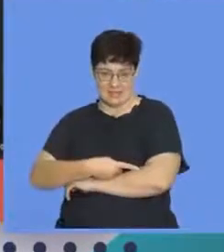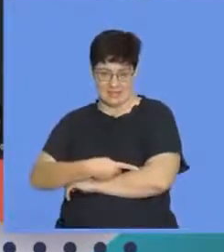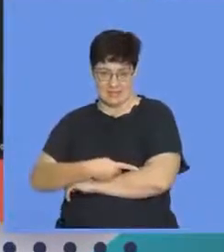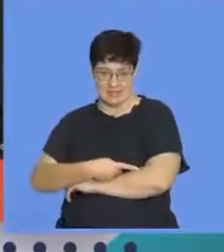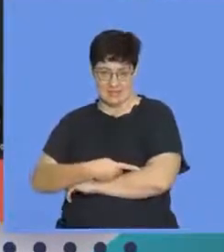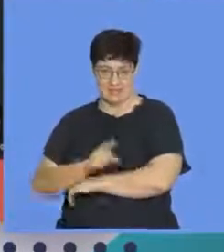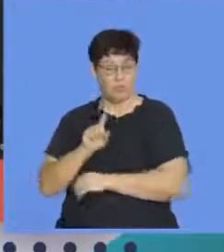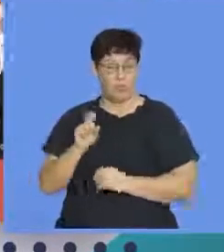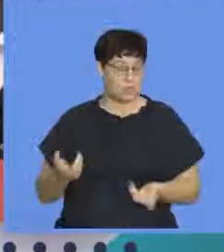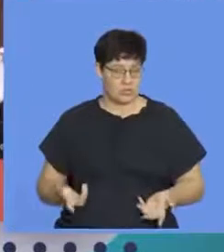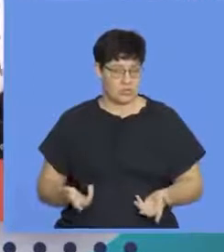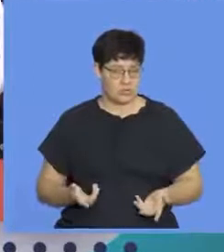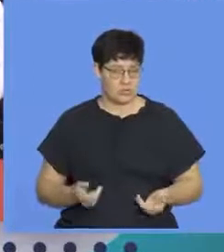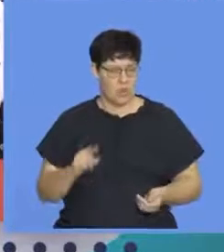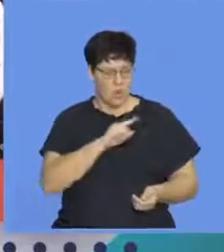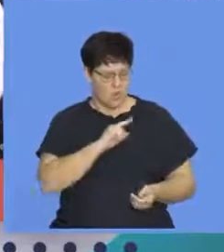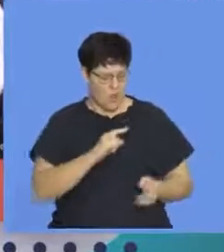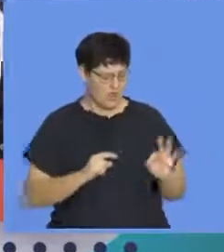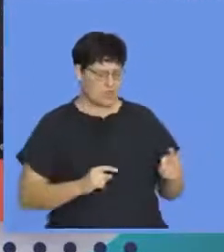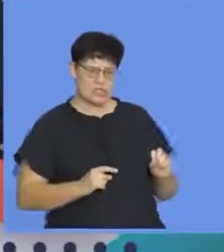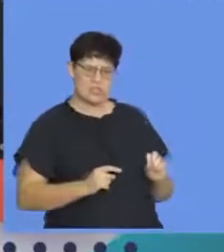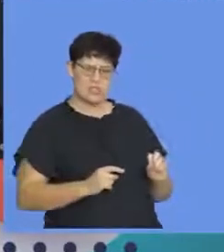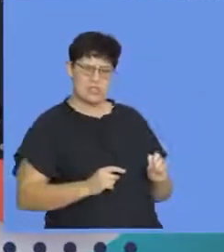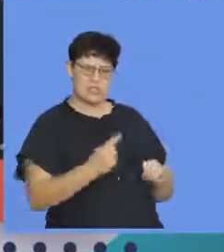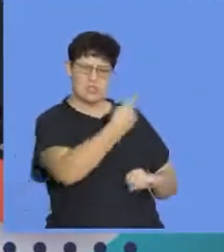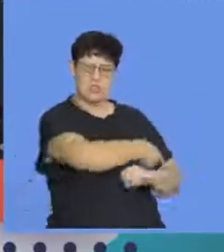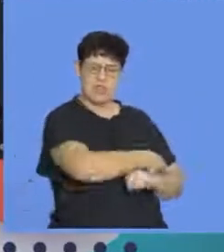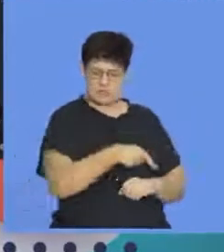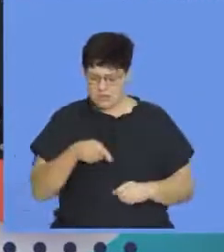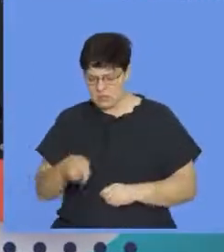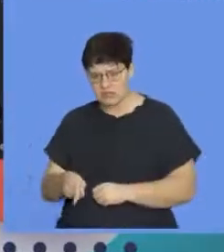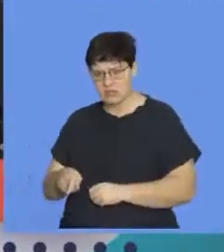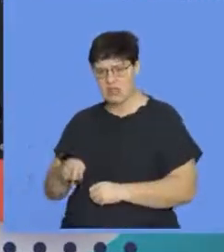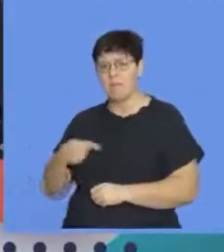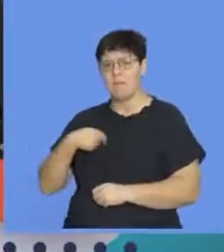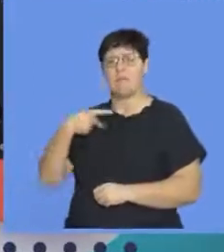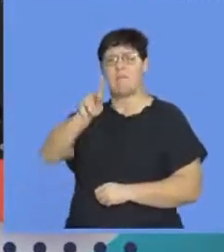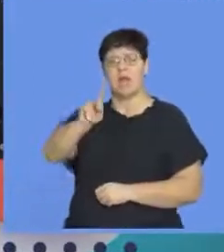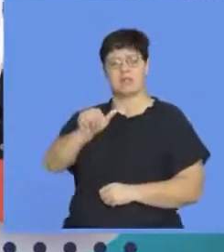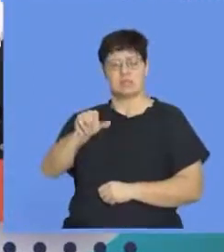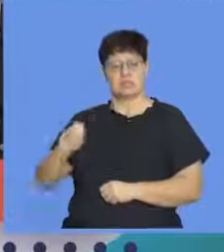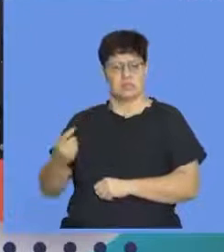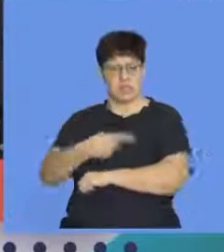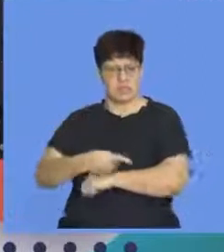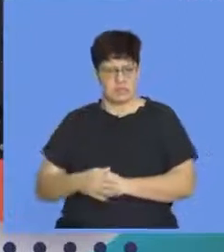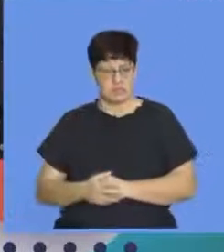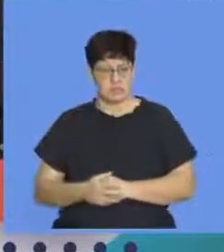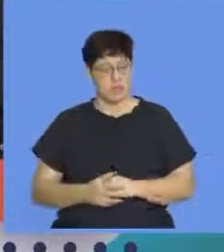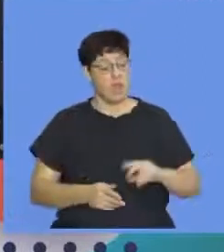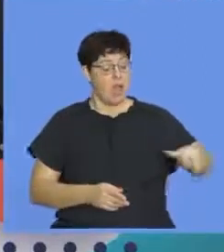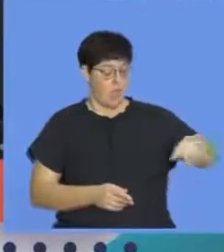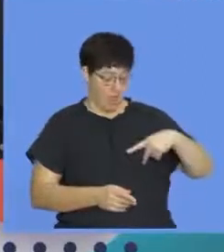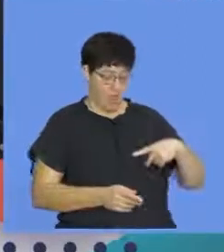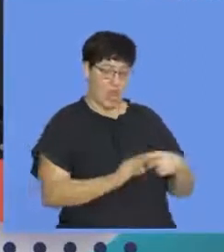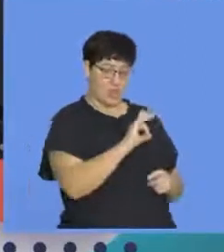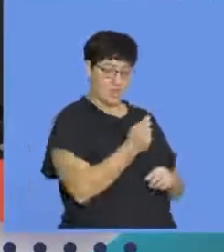the question is, why 30 from your debtors and 60 to your creditors? Very simple. You expect your debtors to pay you